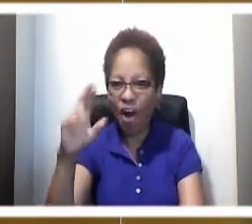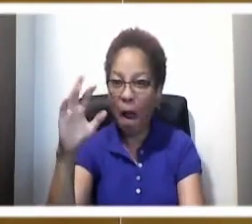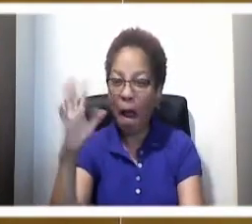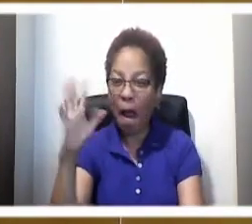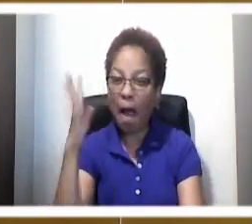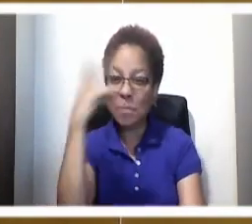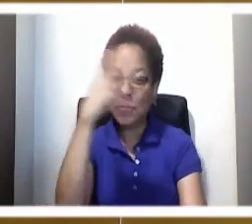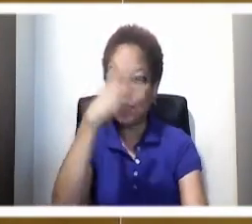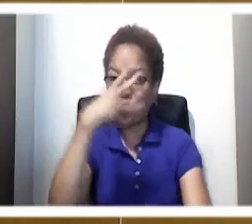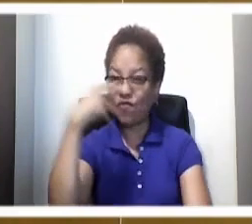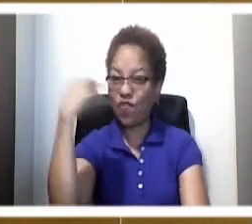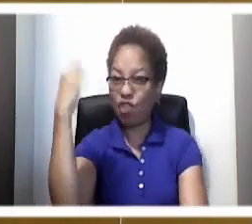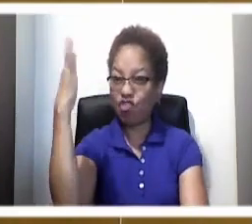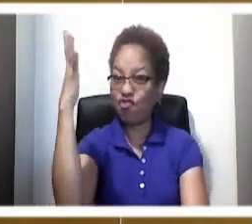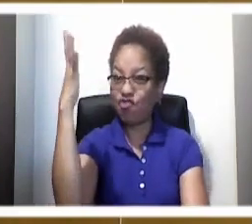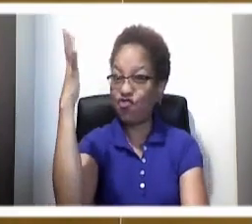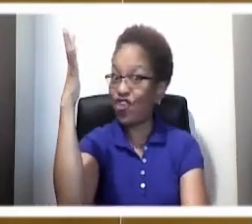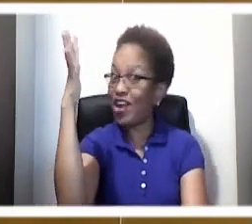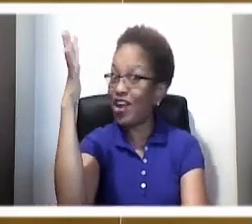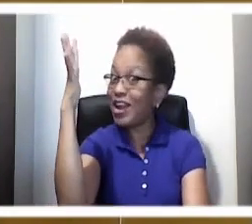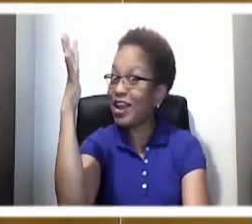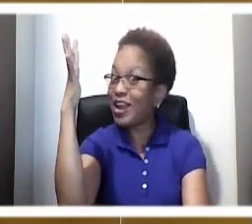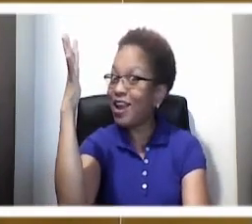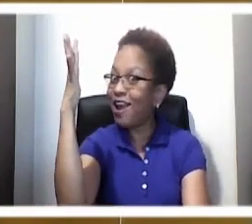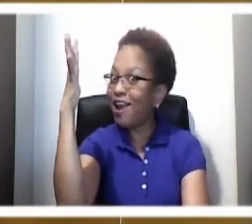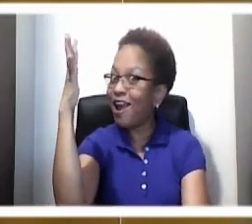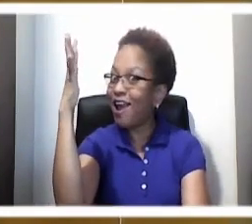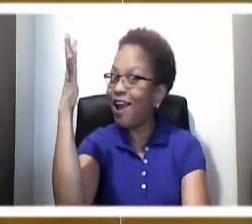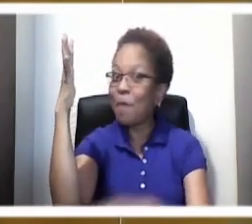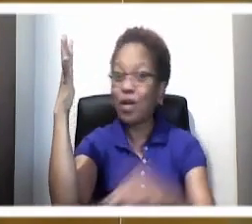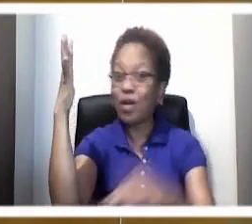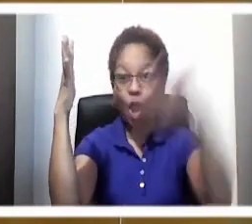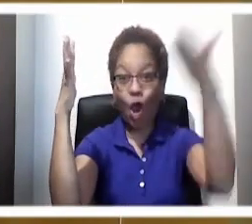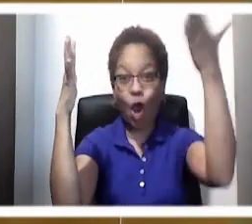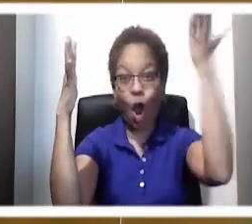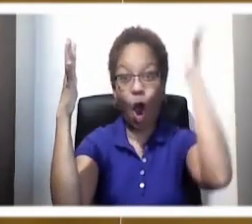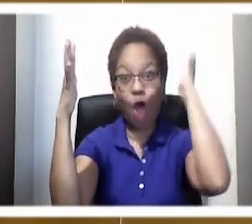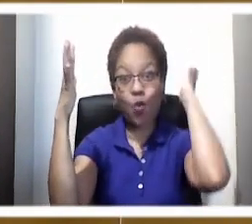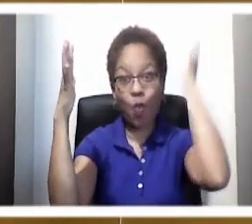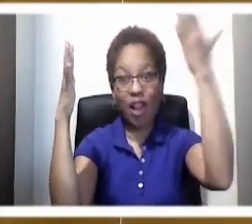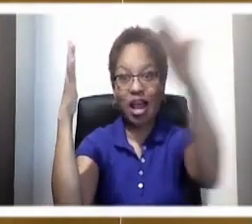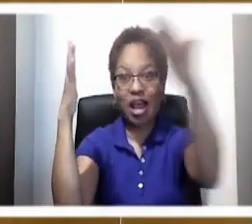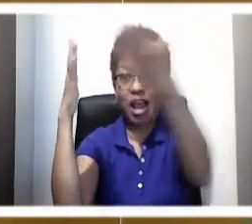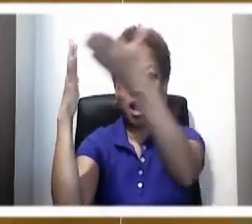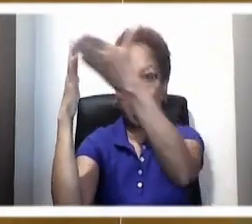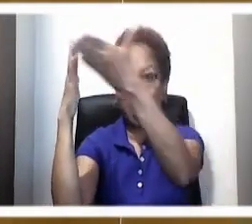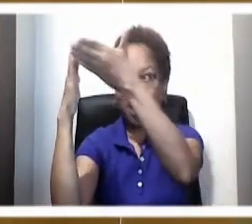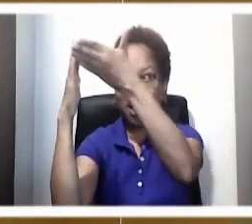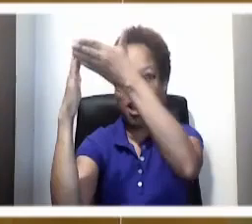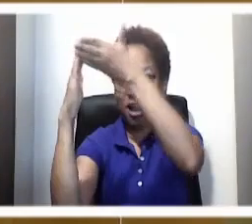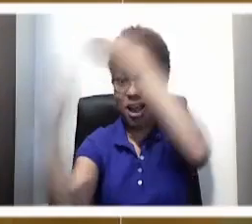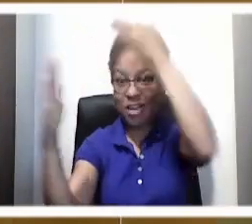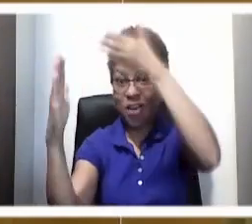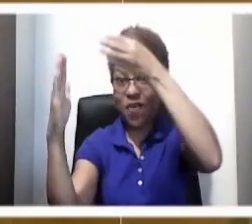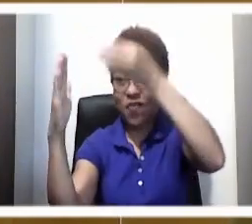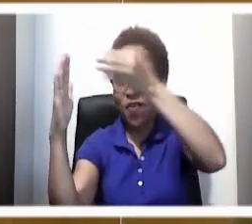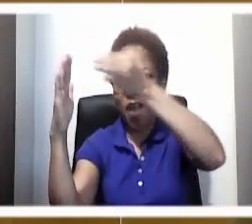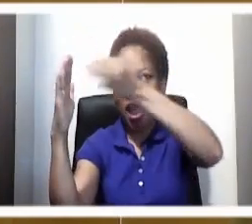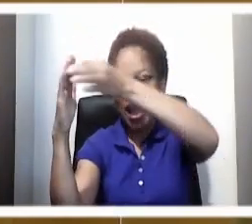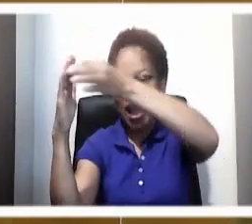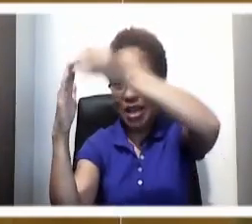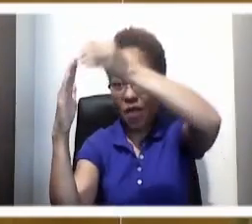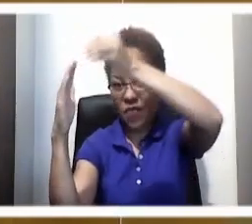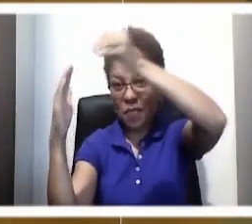will cut off from the top of the cedar, and he will take this plant that he has cut